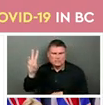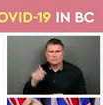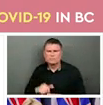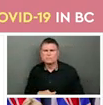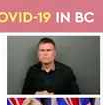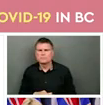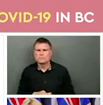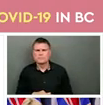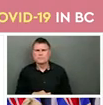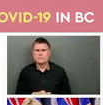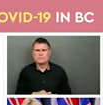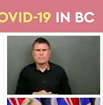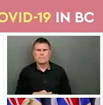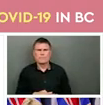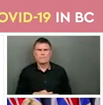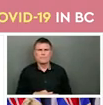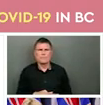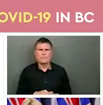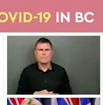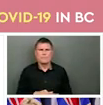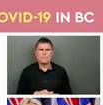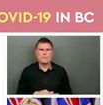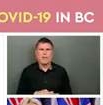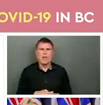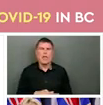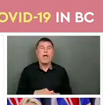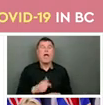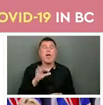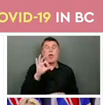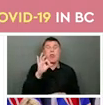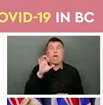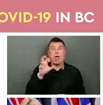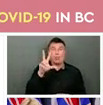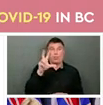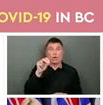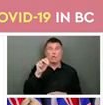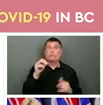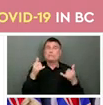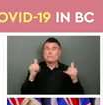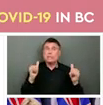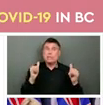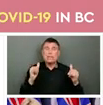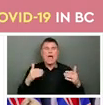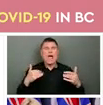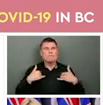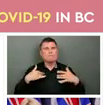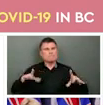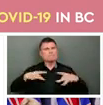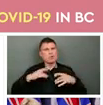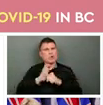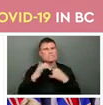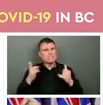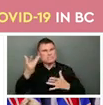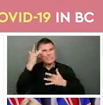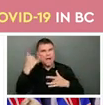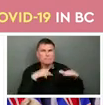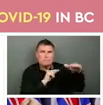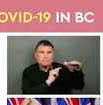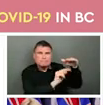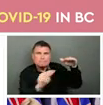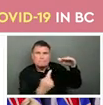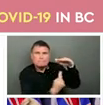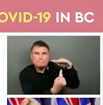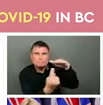We currently have 930 active cases, 107 of whom are in hospital, 37 in critical care or